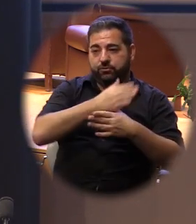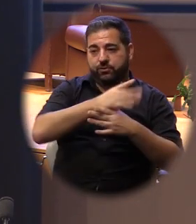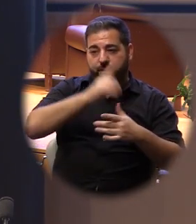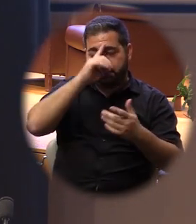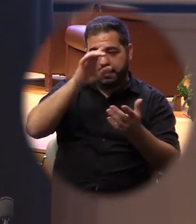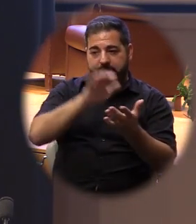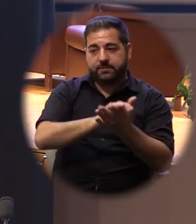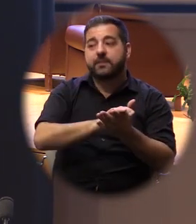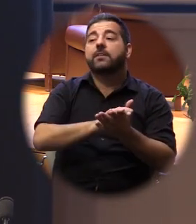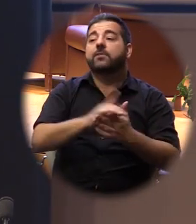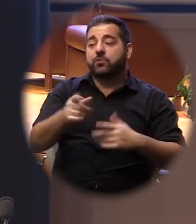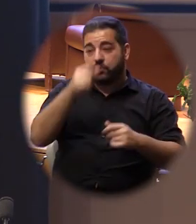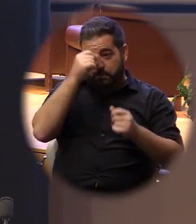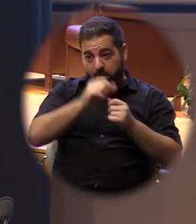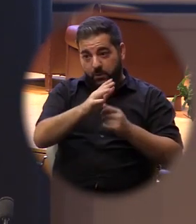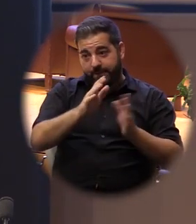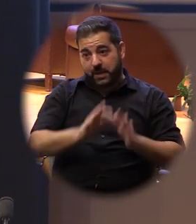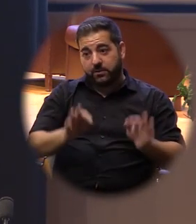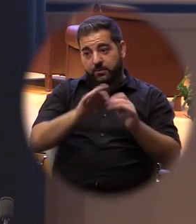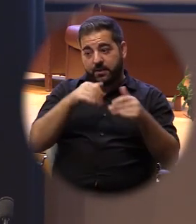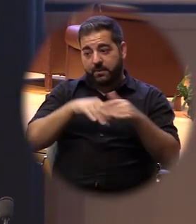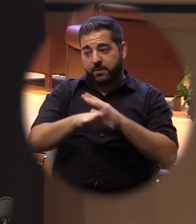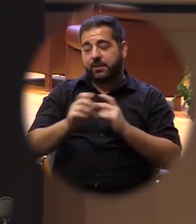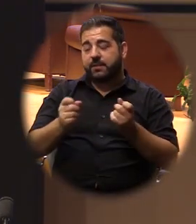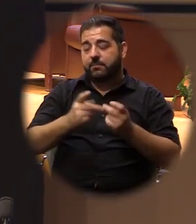these values in mind as we enter this space.